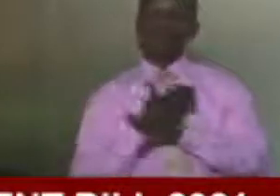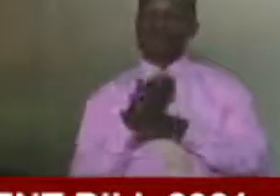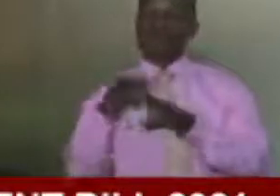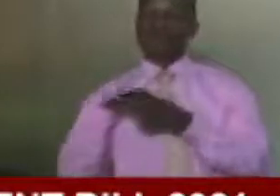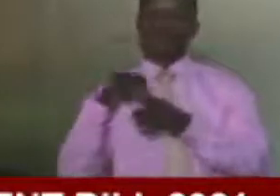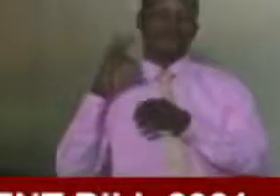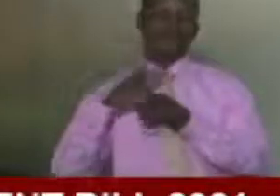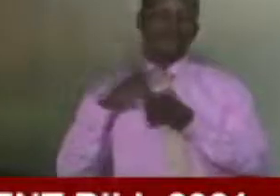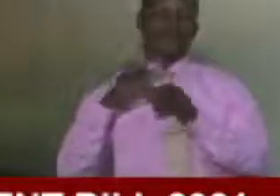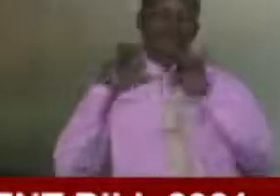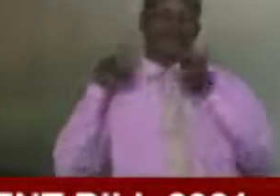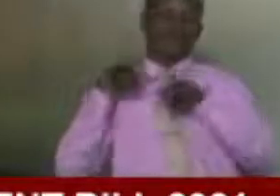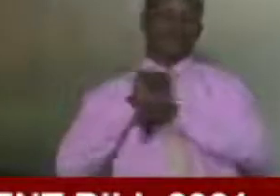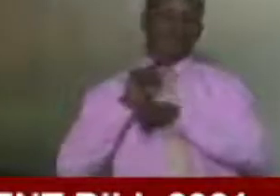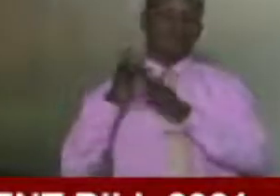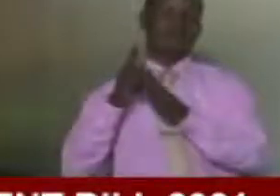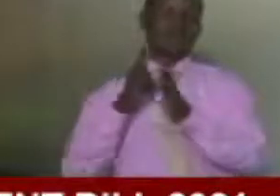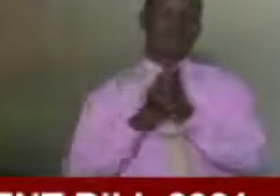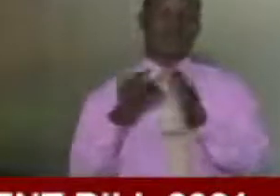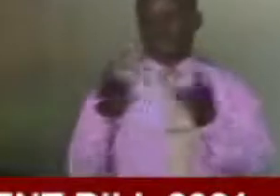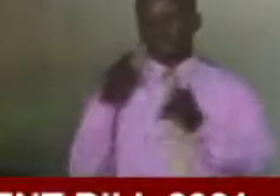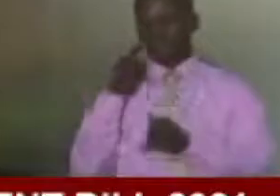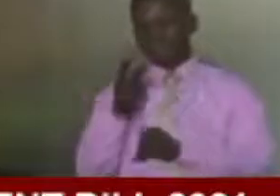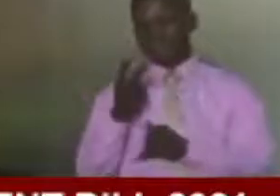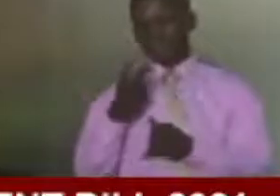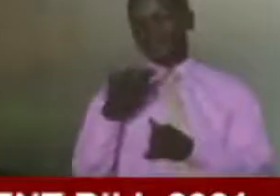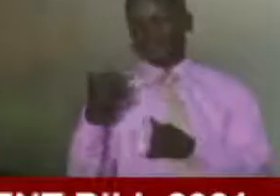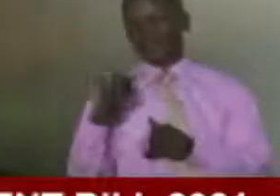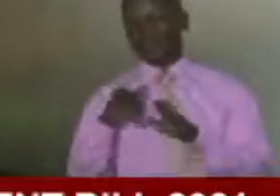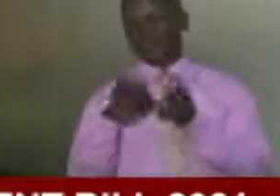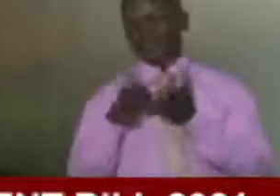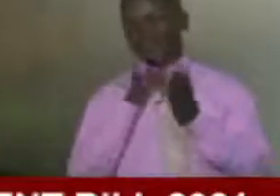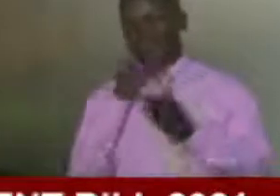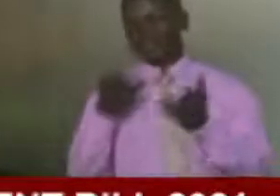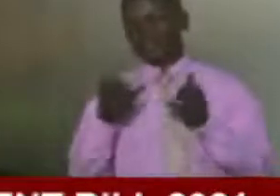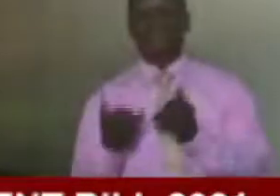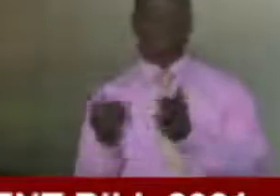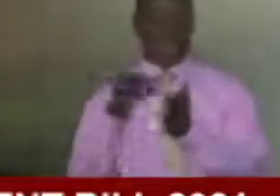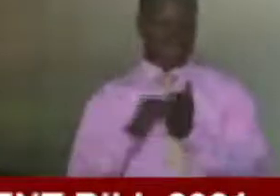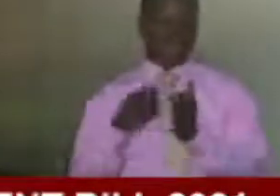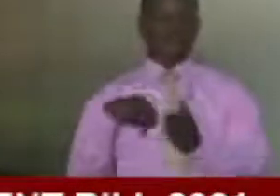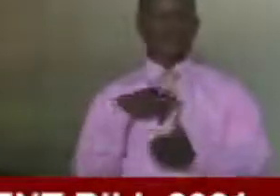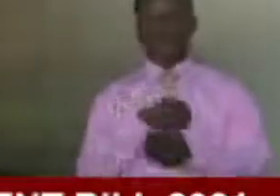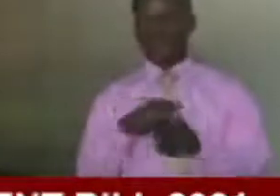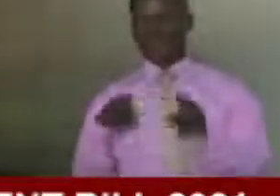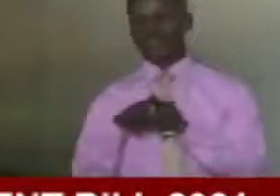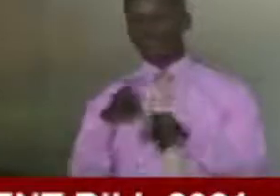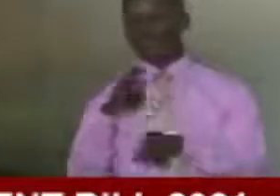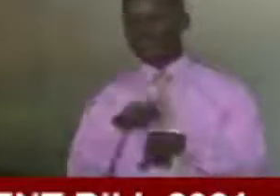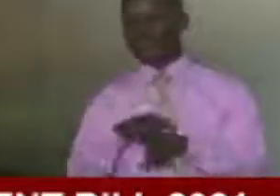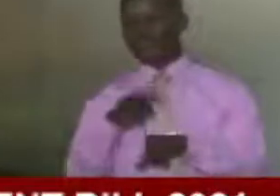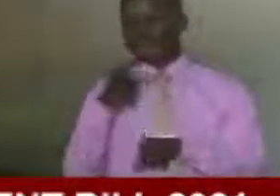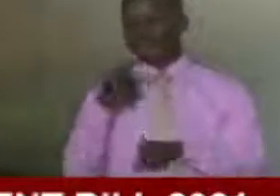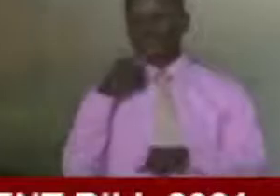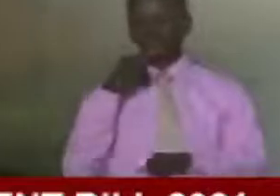legal framework. Now we seem to be on that trajectory. But again, we are wasting time. So you